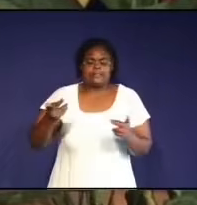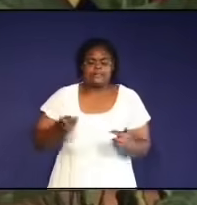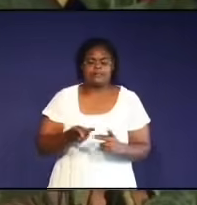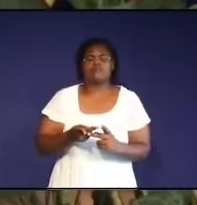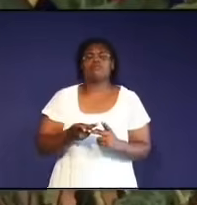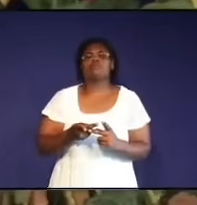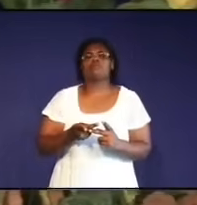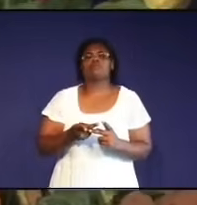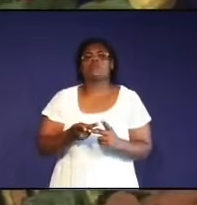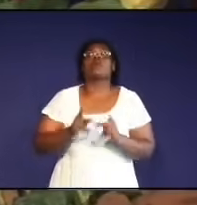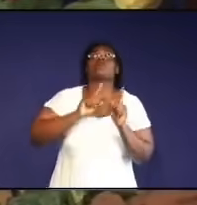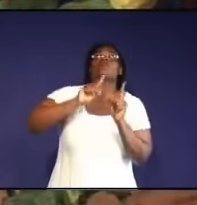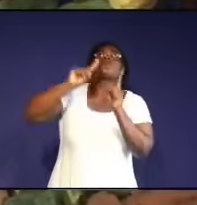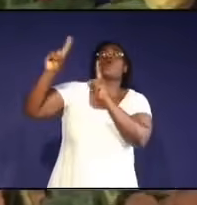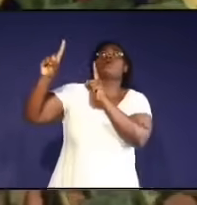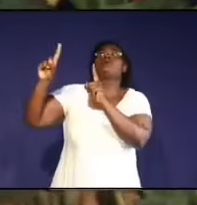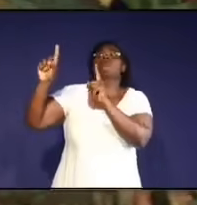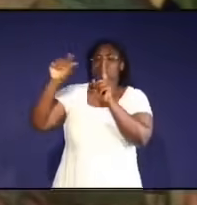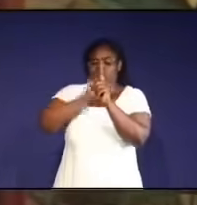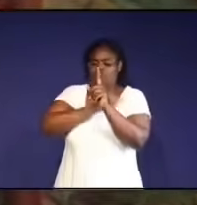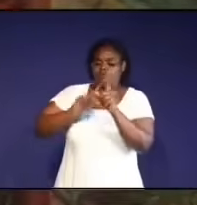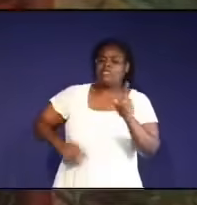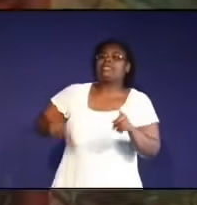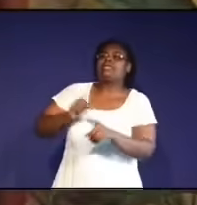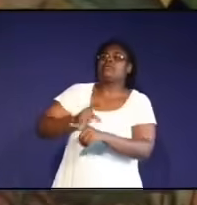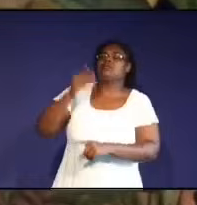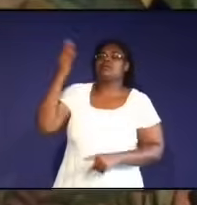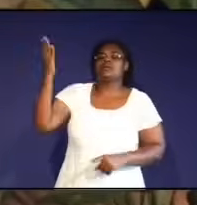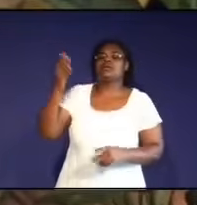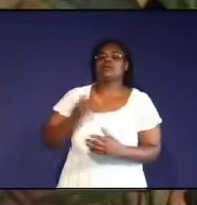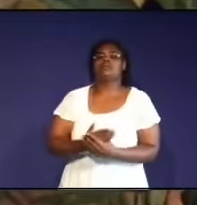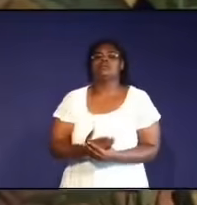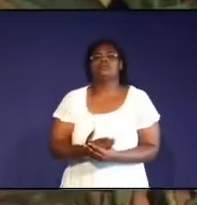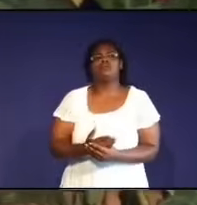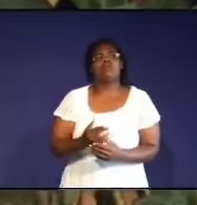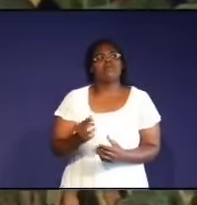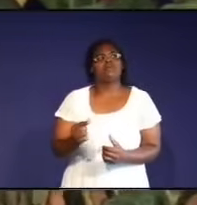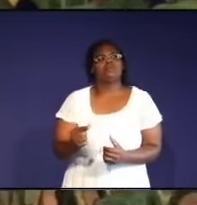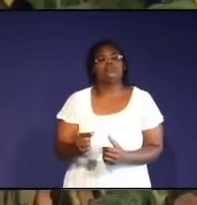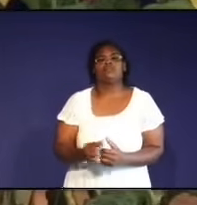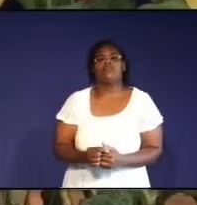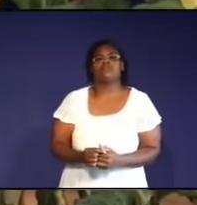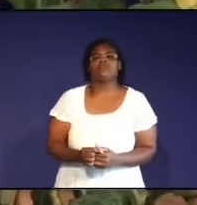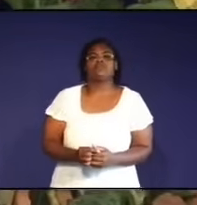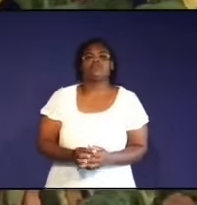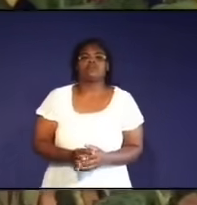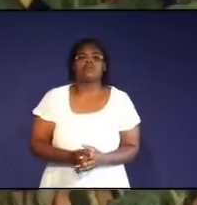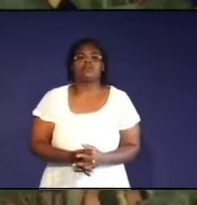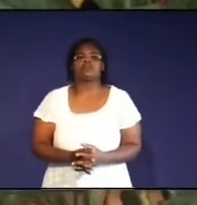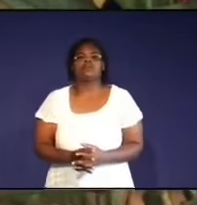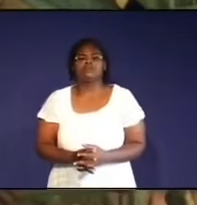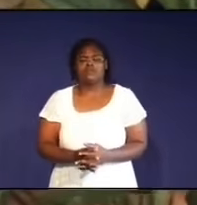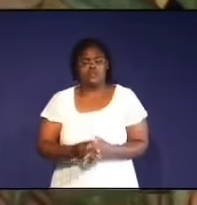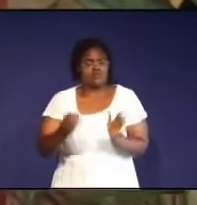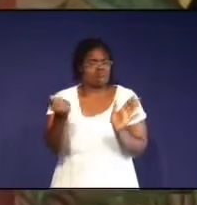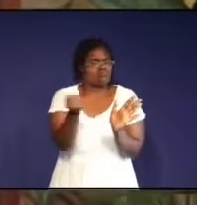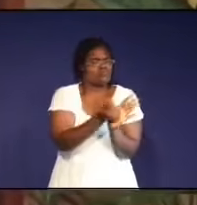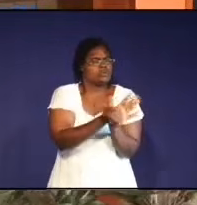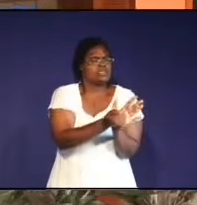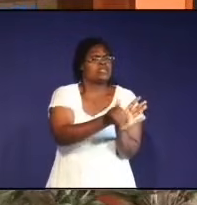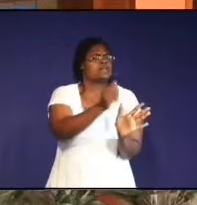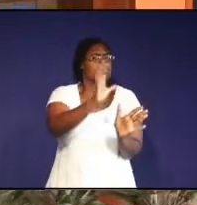kingdom together. And somebody ought to say amen. And so on the seal number 5,